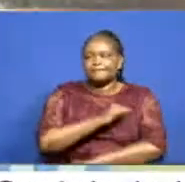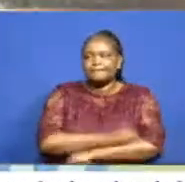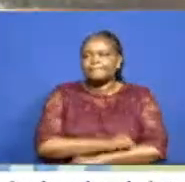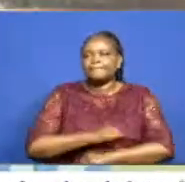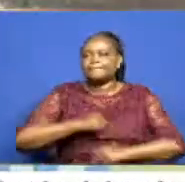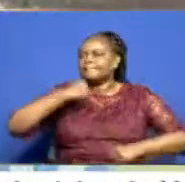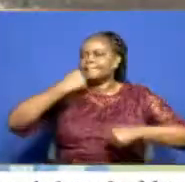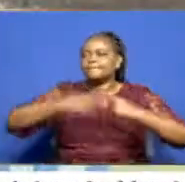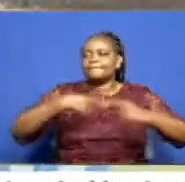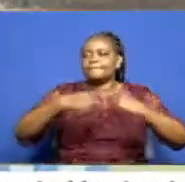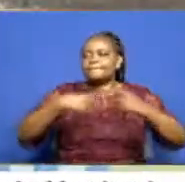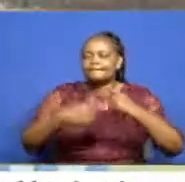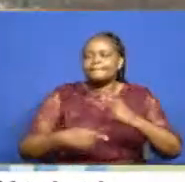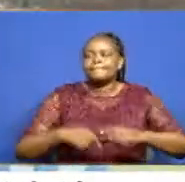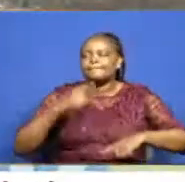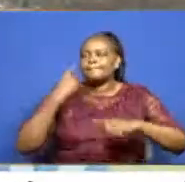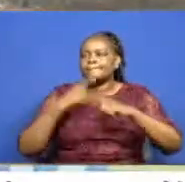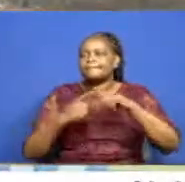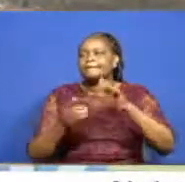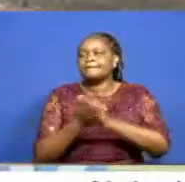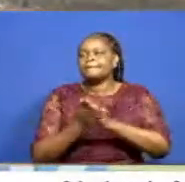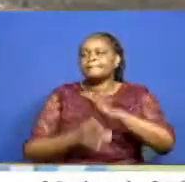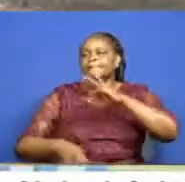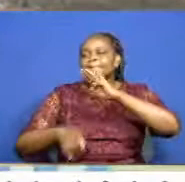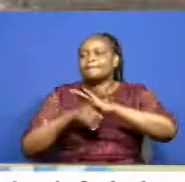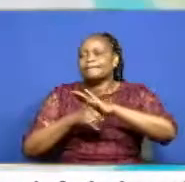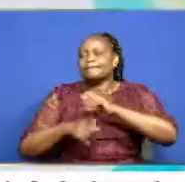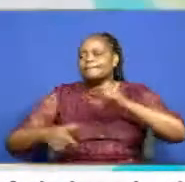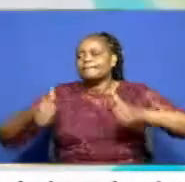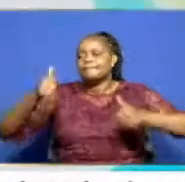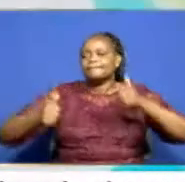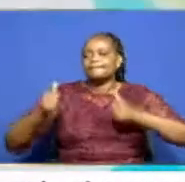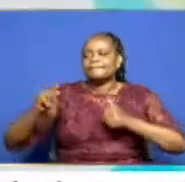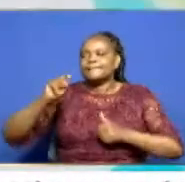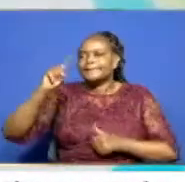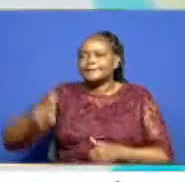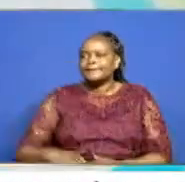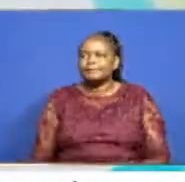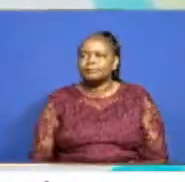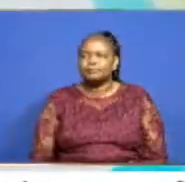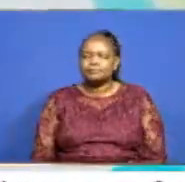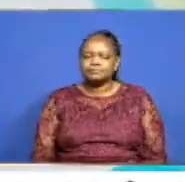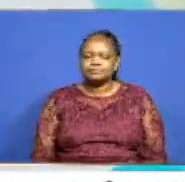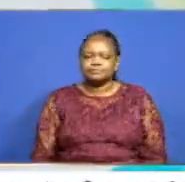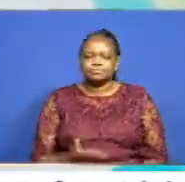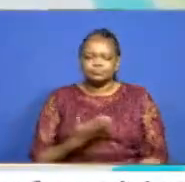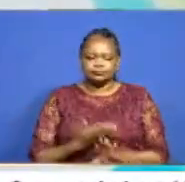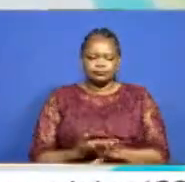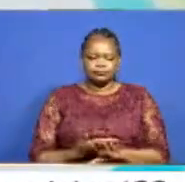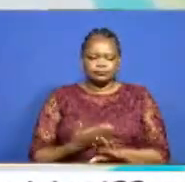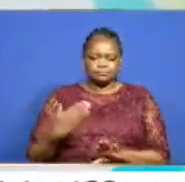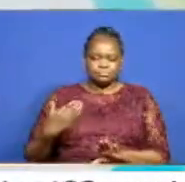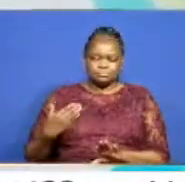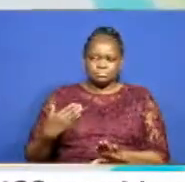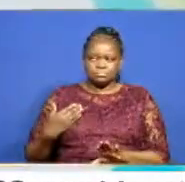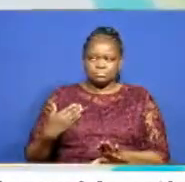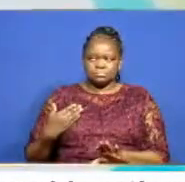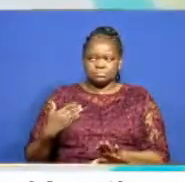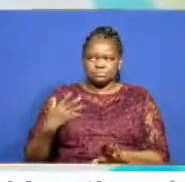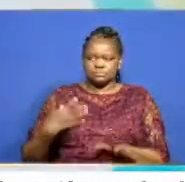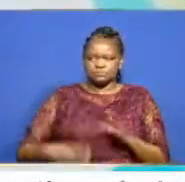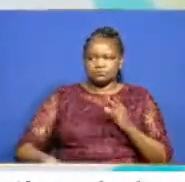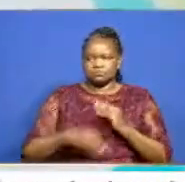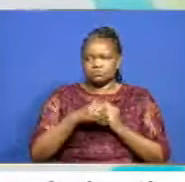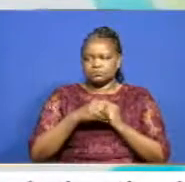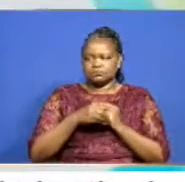happening both on the good side and on the bad side? Thank you very much. Before I get into that, allow me add to what Akello